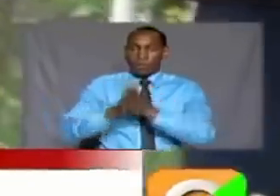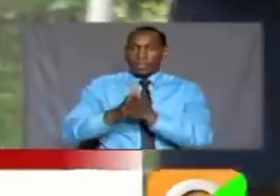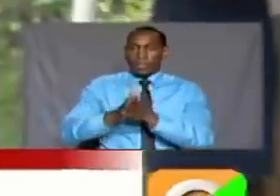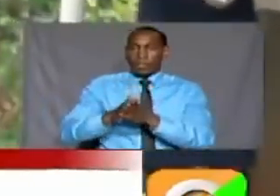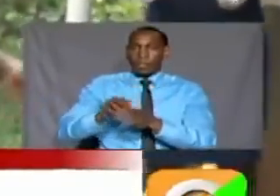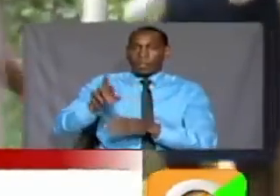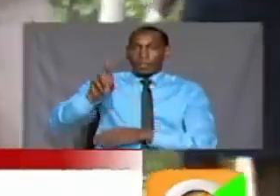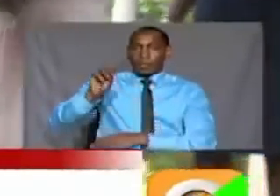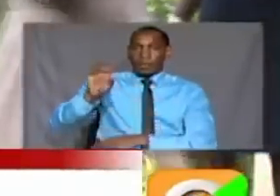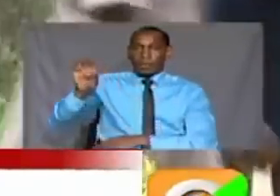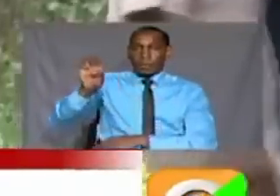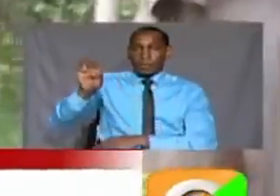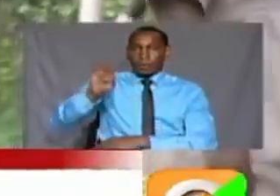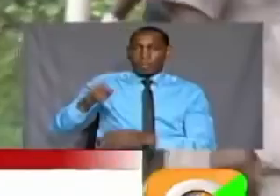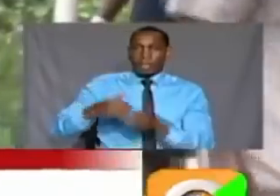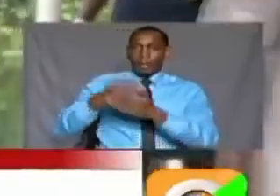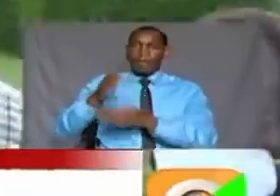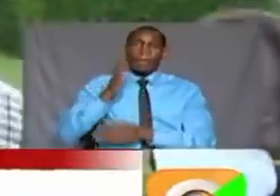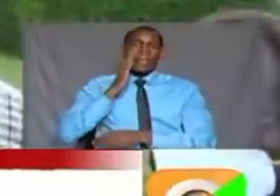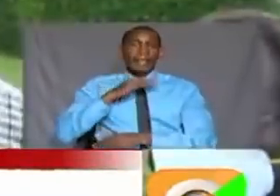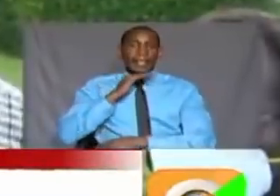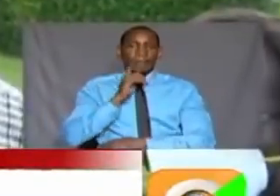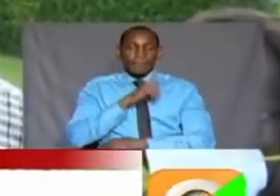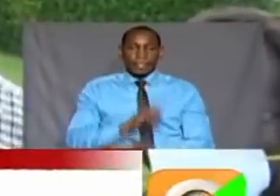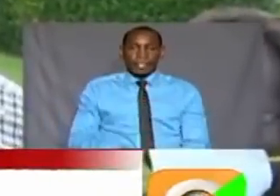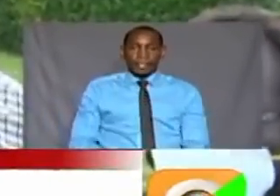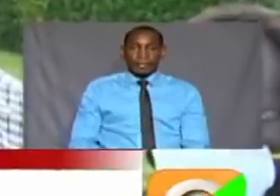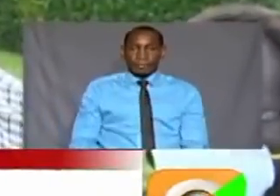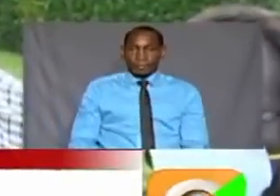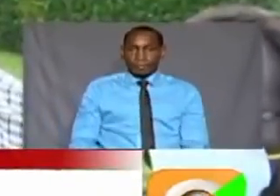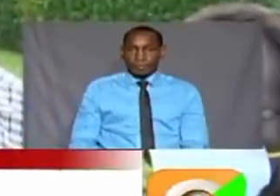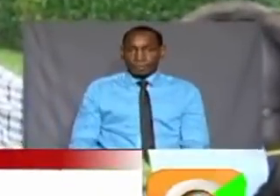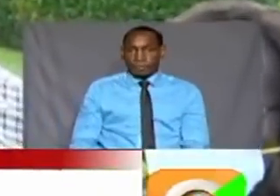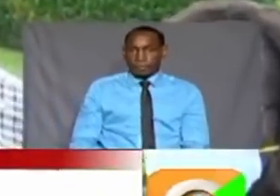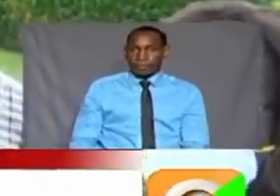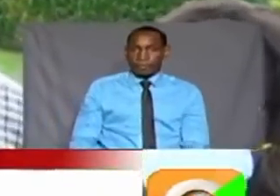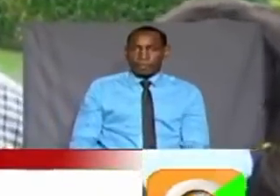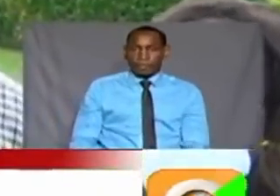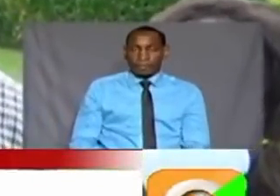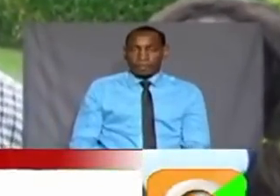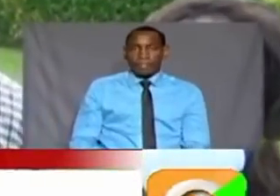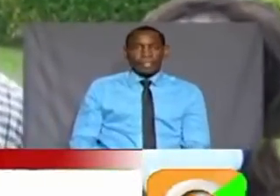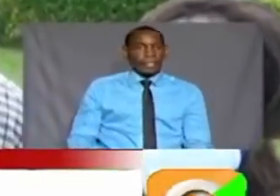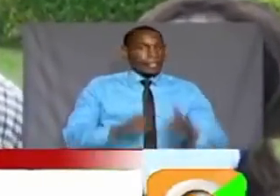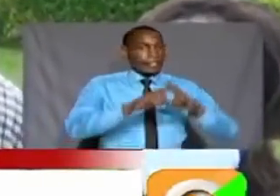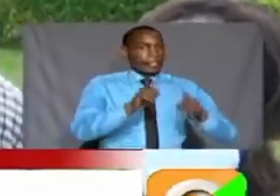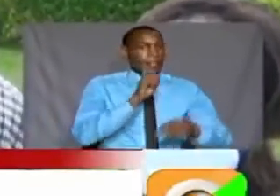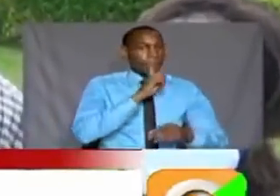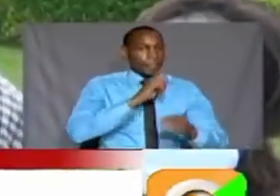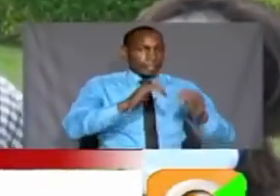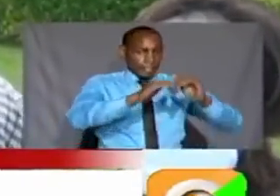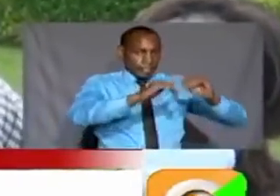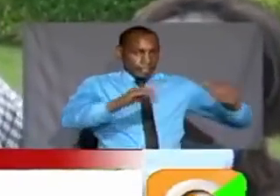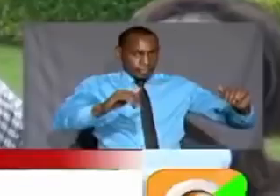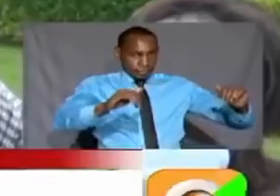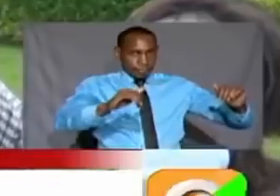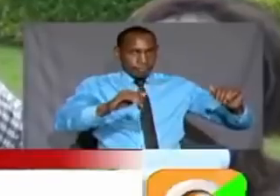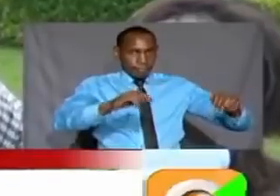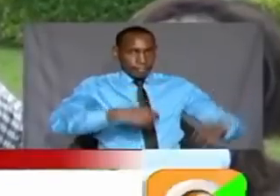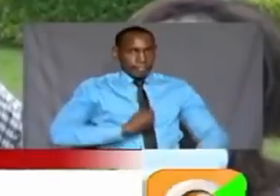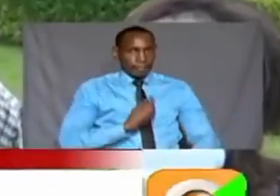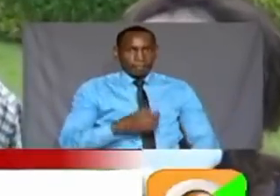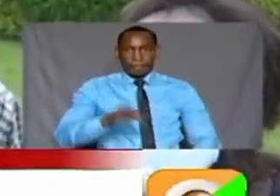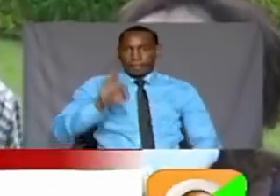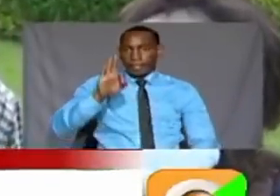Ogutu on the demise of her mother. We found when they are already started on self-quarantine, the three nuns